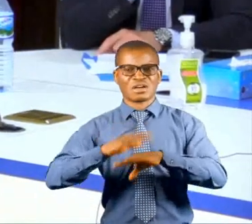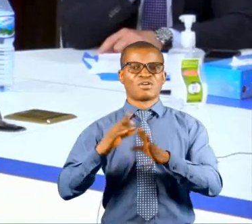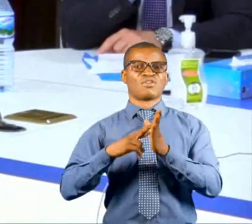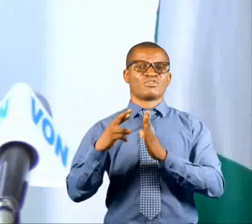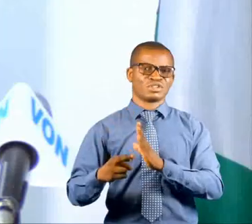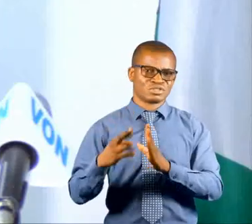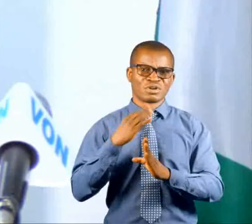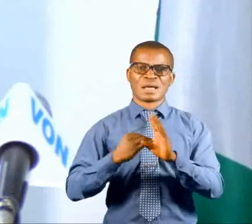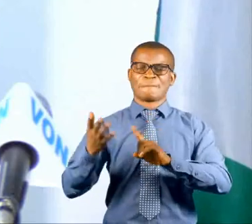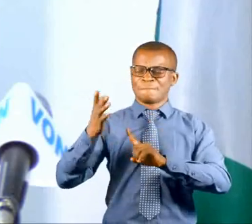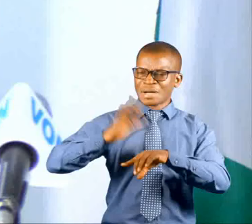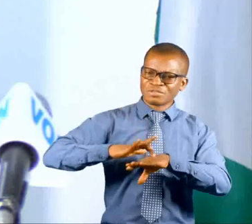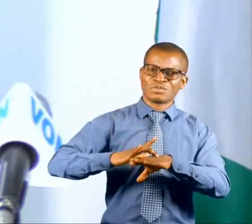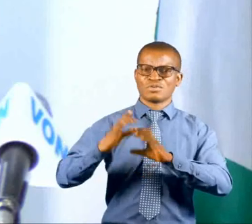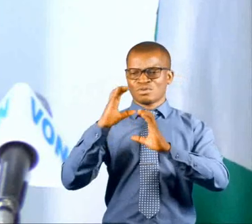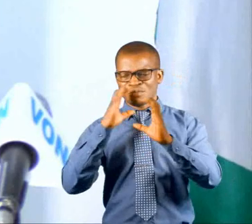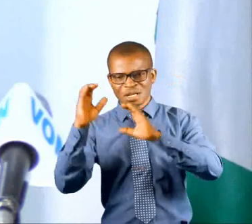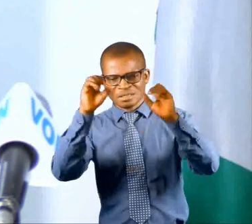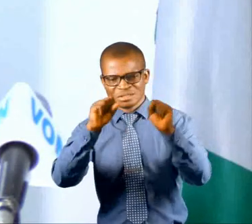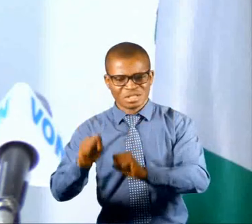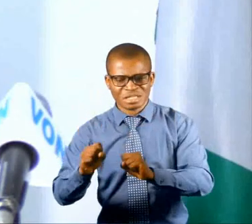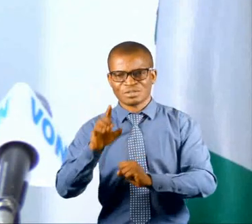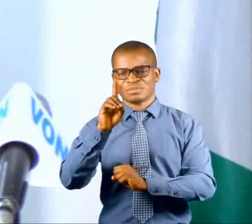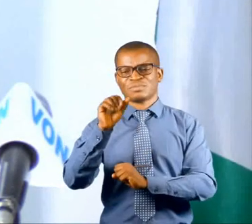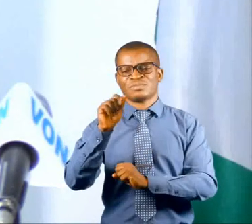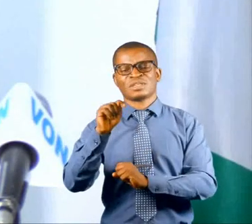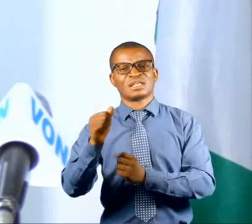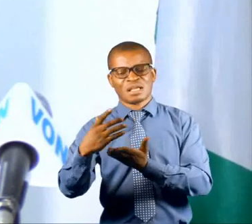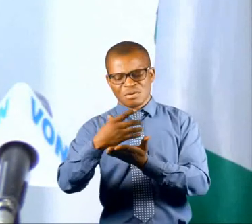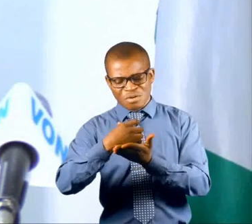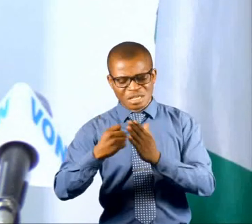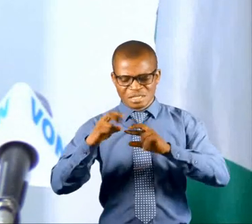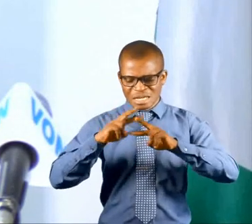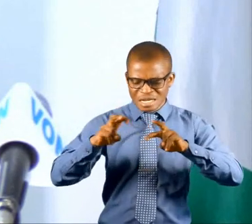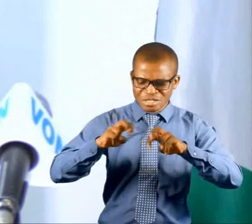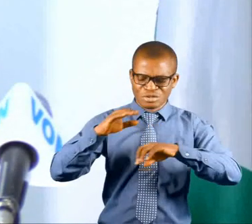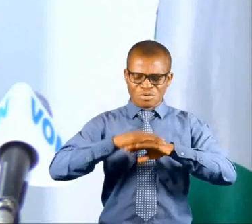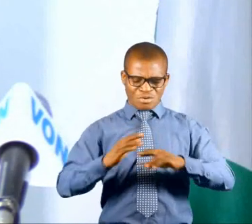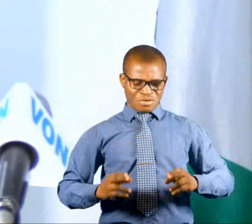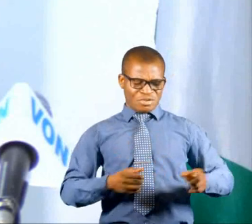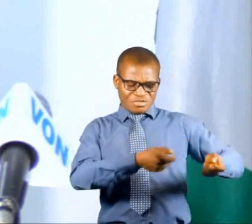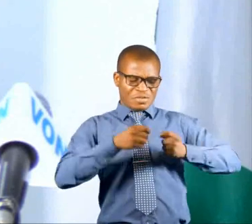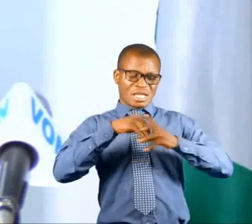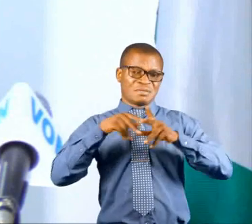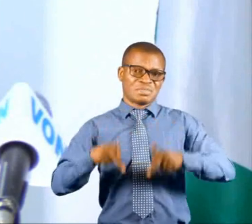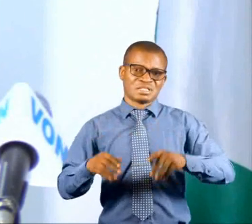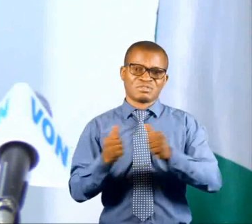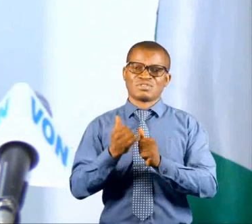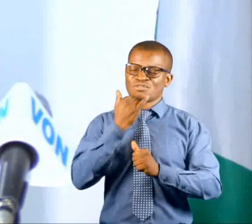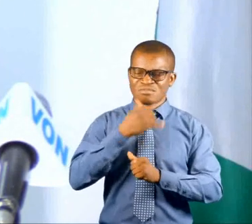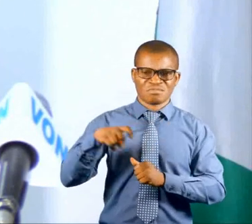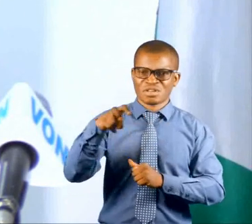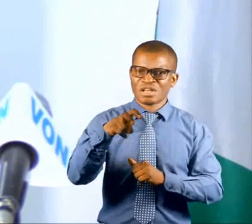on result-oriented and impactful communication strategies, data collection and analysis on trafficking in persons and smuggling